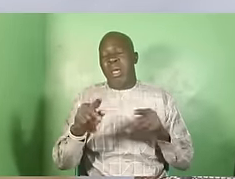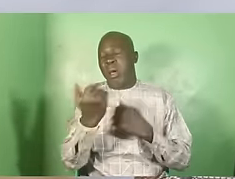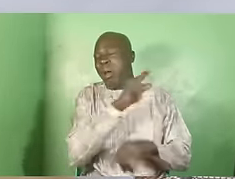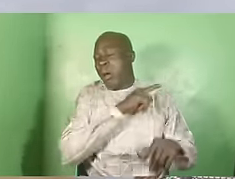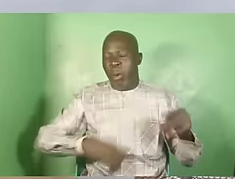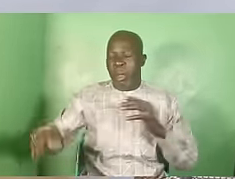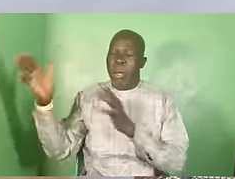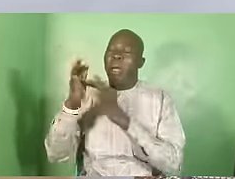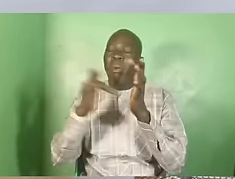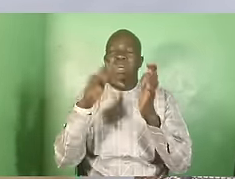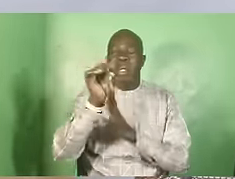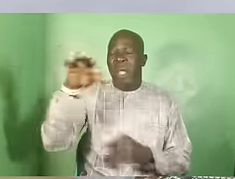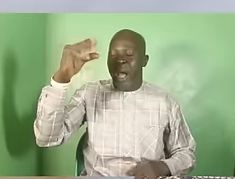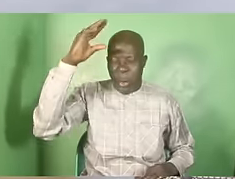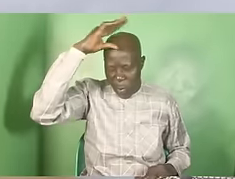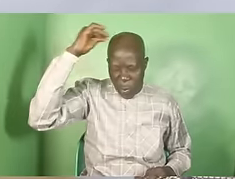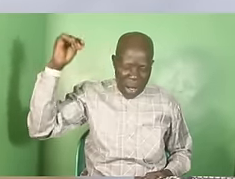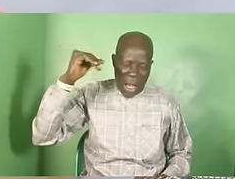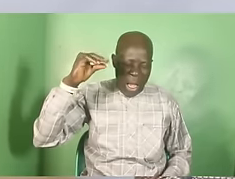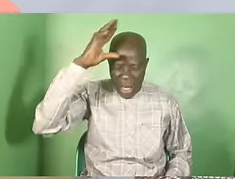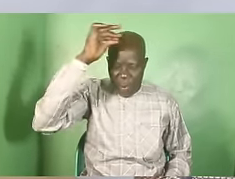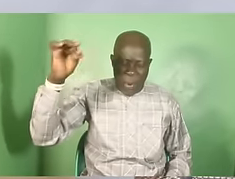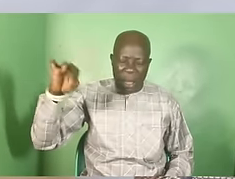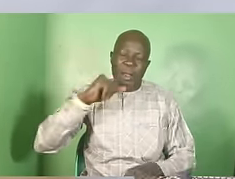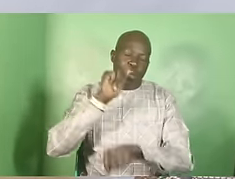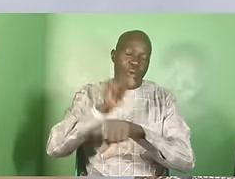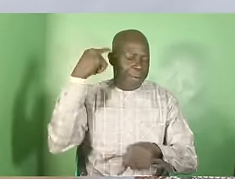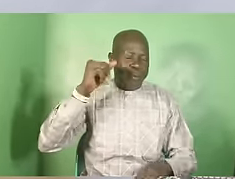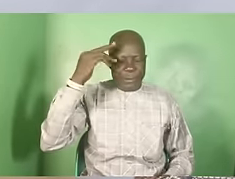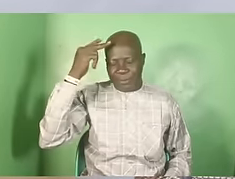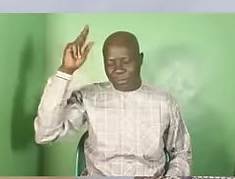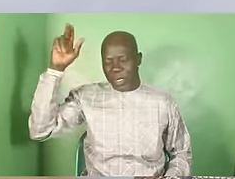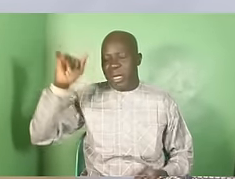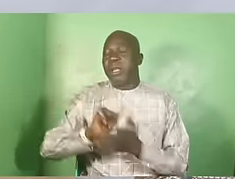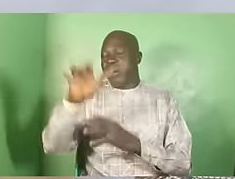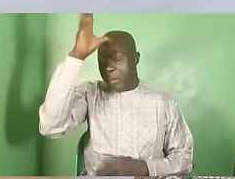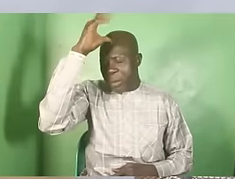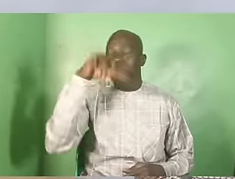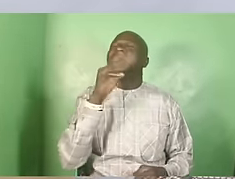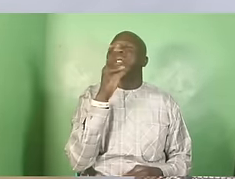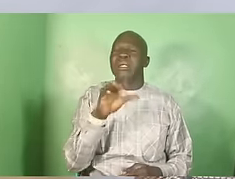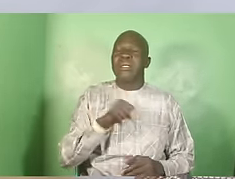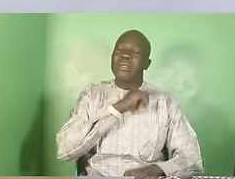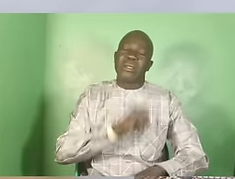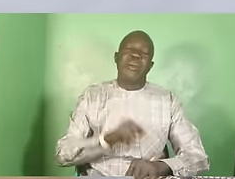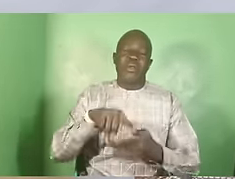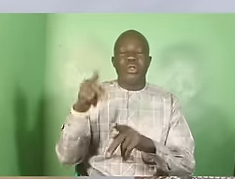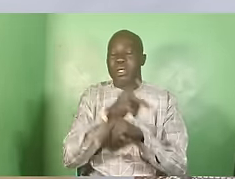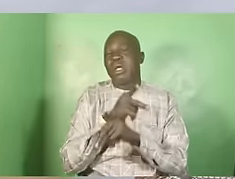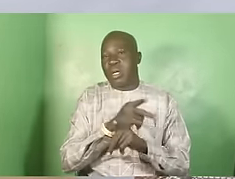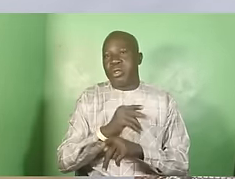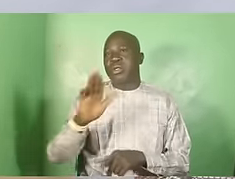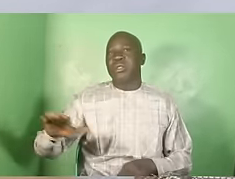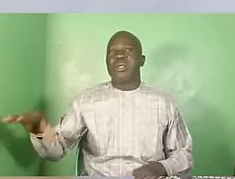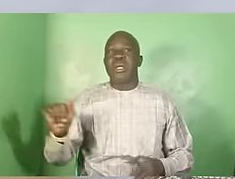children to glory. That's why you have rest of mind. The Bible says, the gray black hair will work for the gray hair. Mommy and daddy. Mommy and daddy. You can not have the children